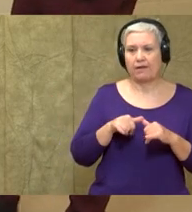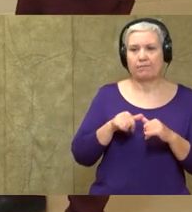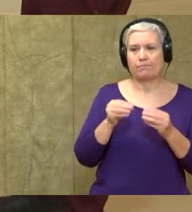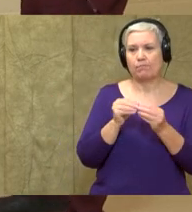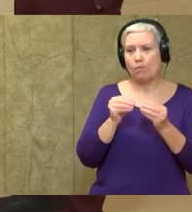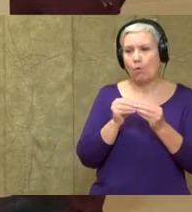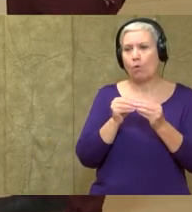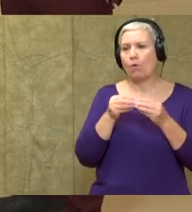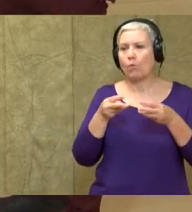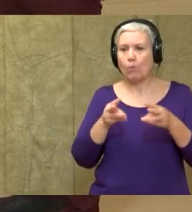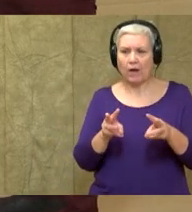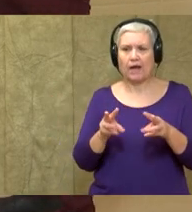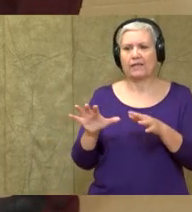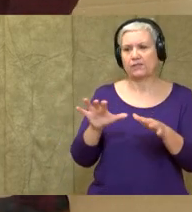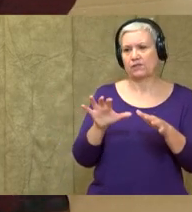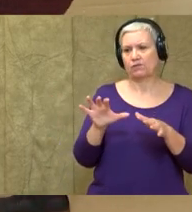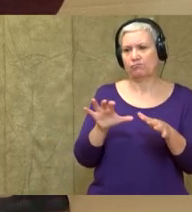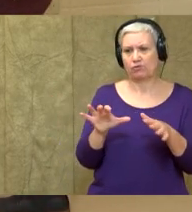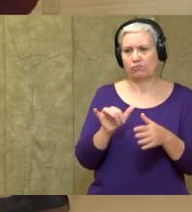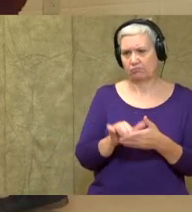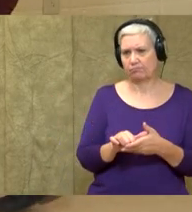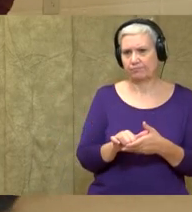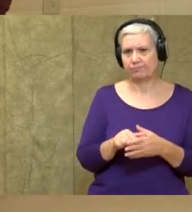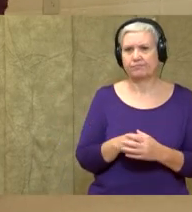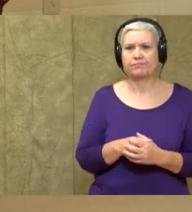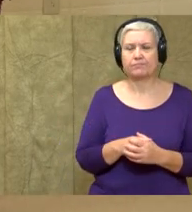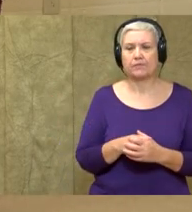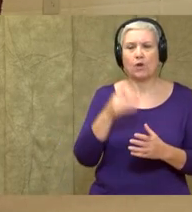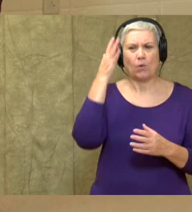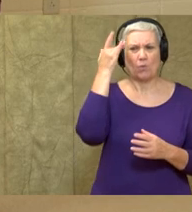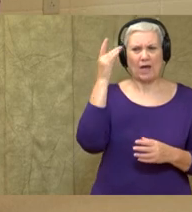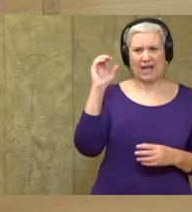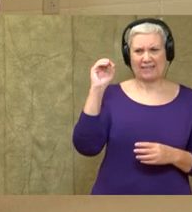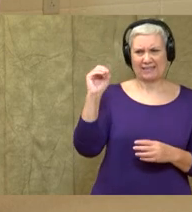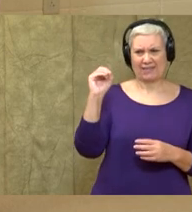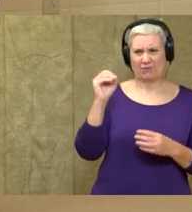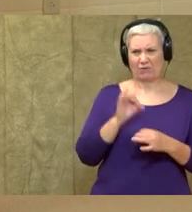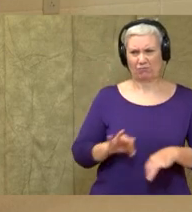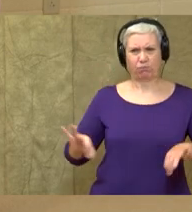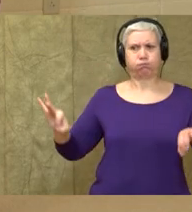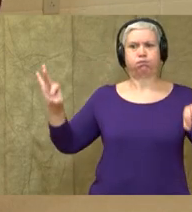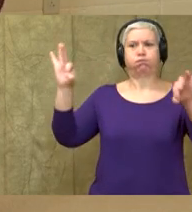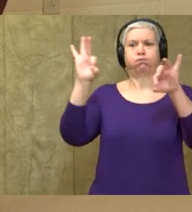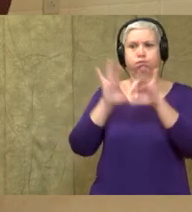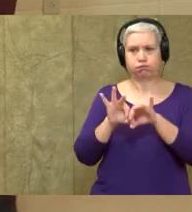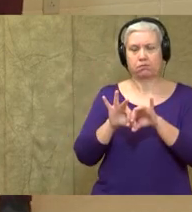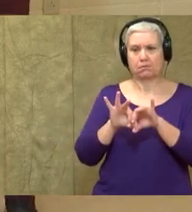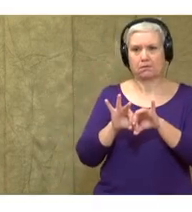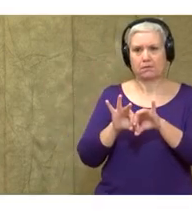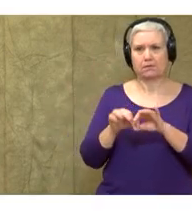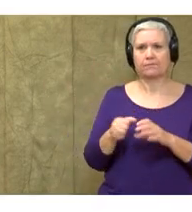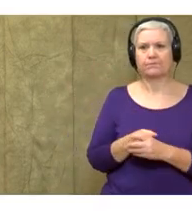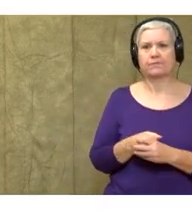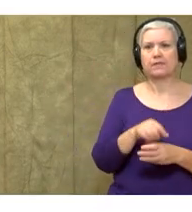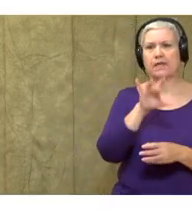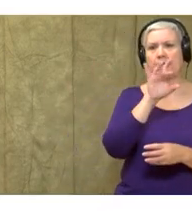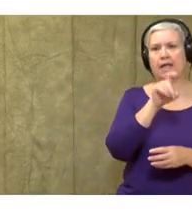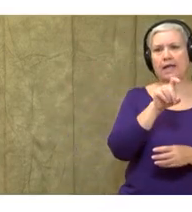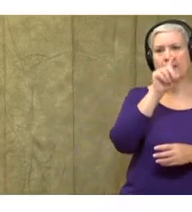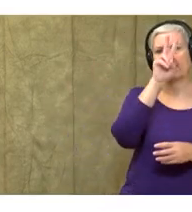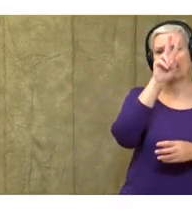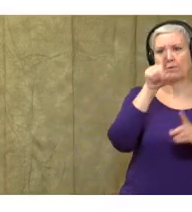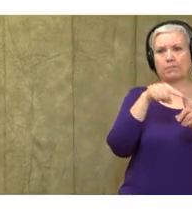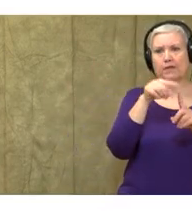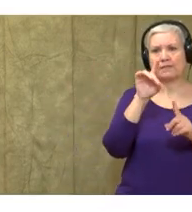So as we think about why zero is so important, I want you thinking about this particular equation. So we've got x squared plus 8x plus 15 is equal to